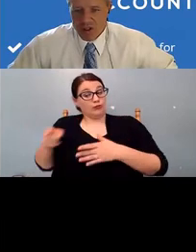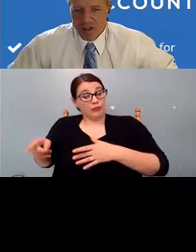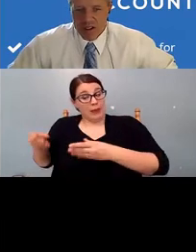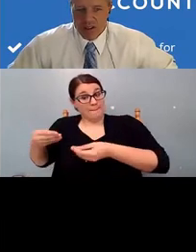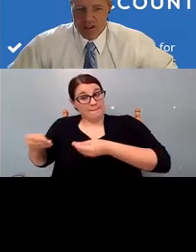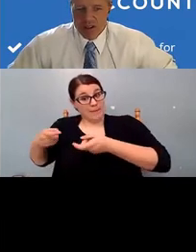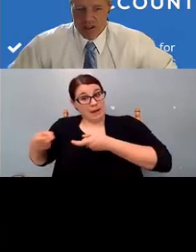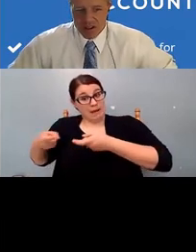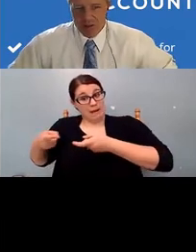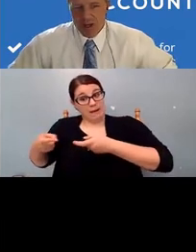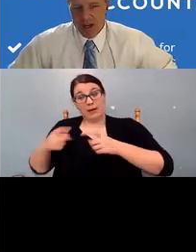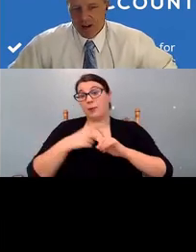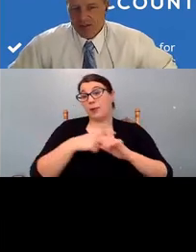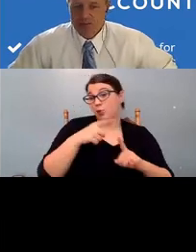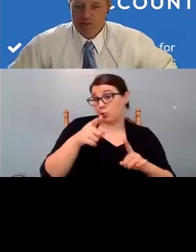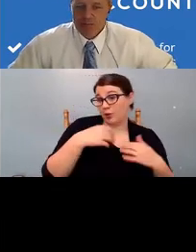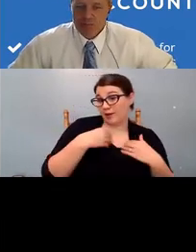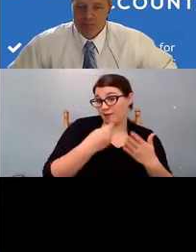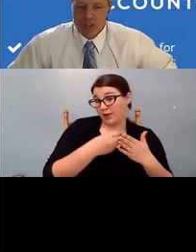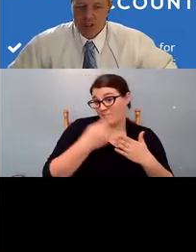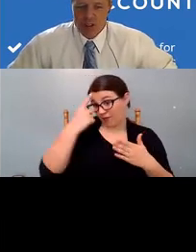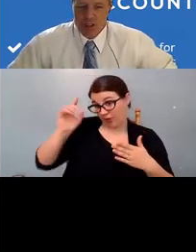do anything in their behalf.